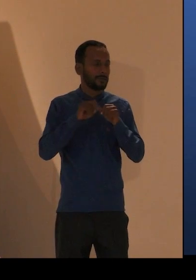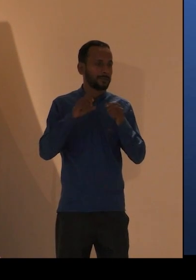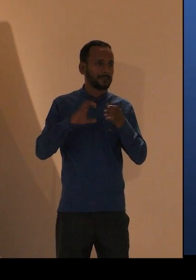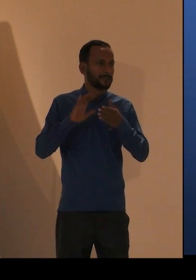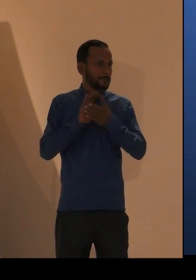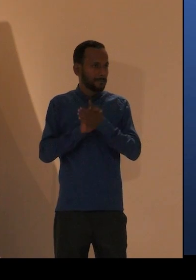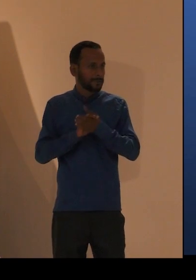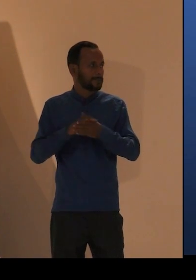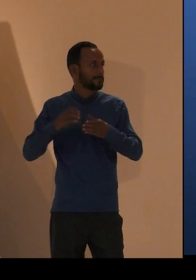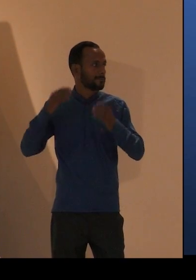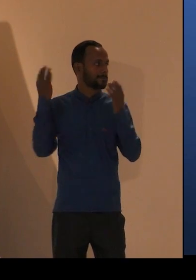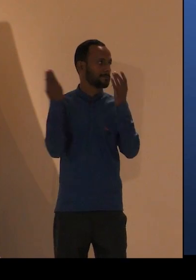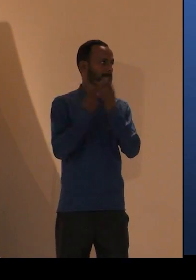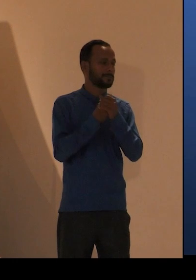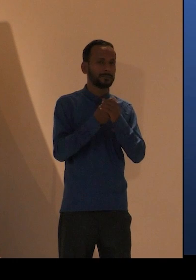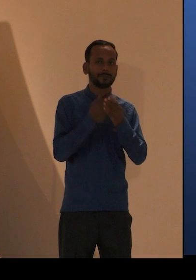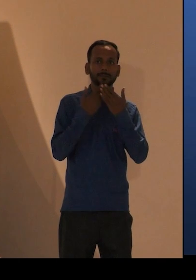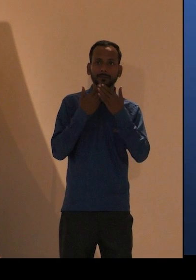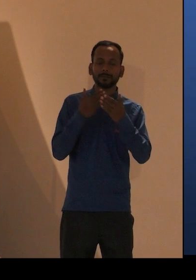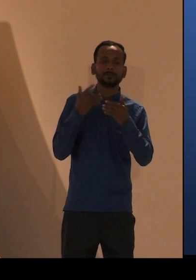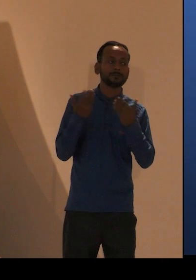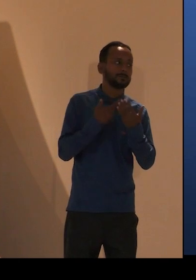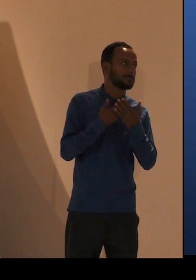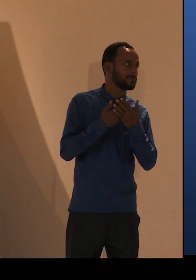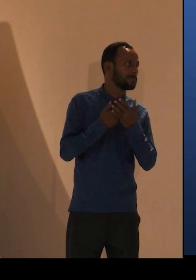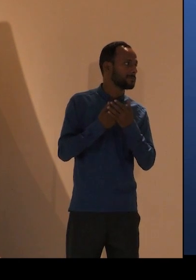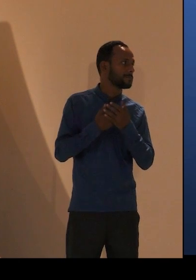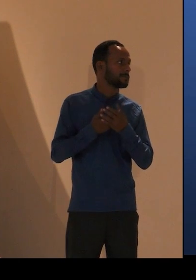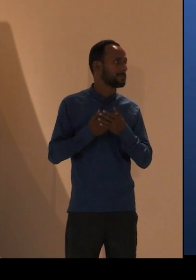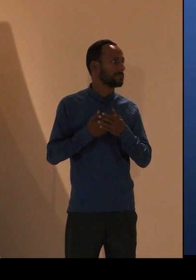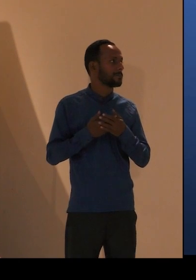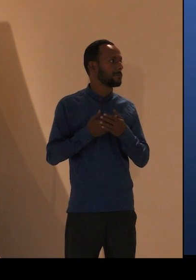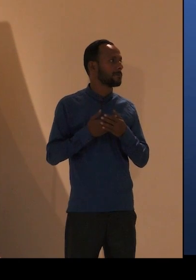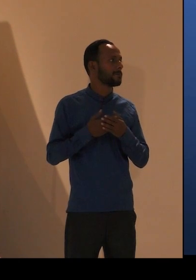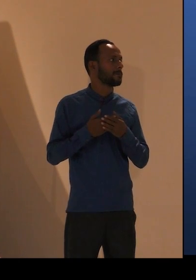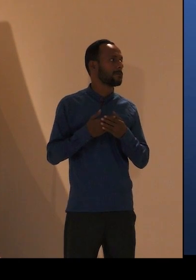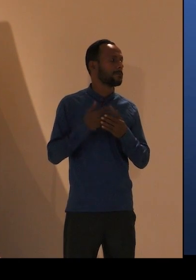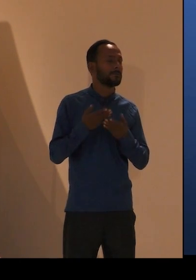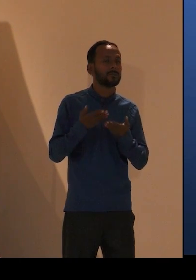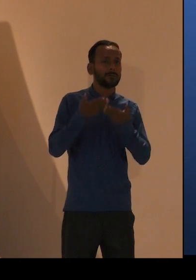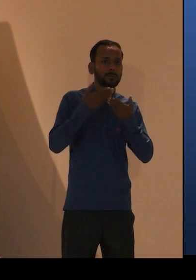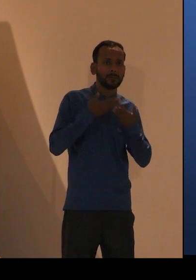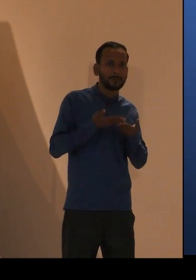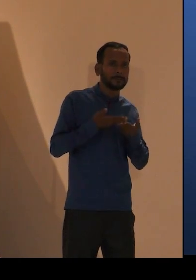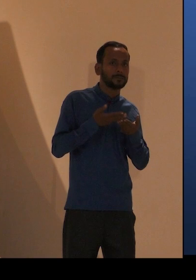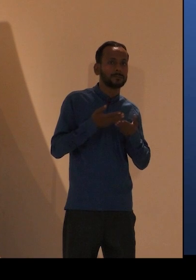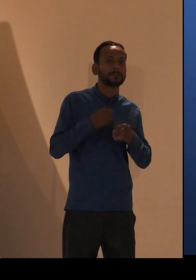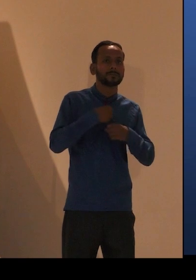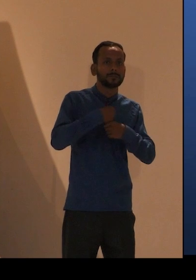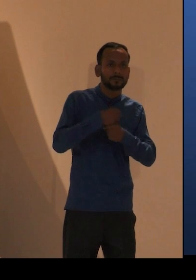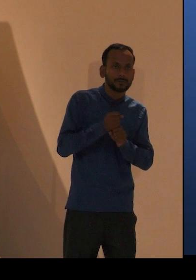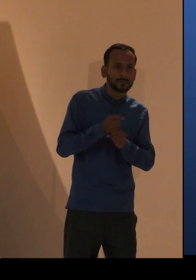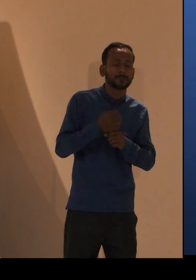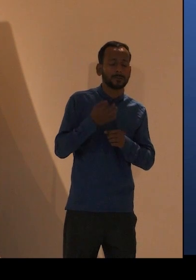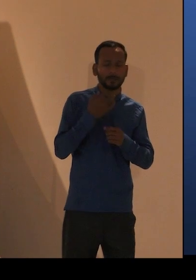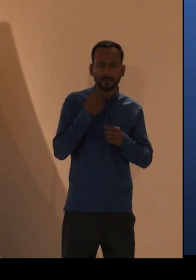it actually addresses all the three focal points mentioned by Anant. So it helps us to curate or